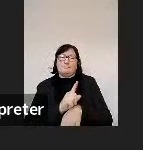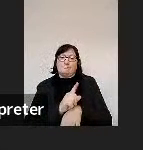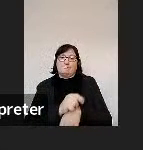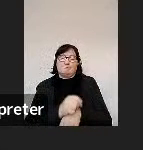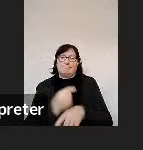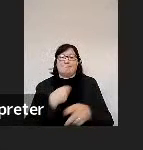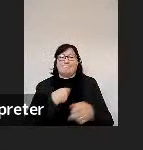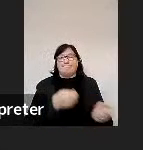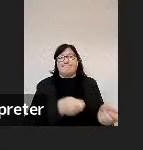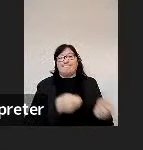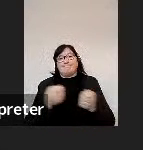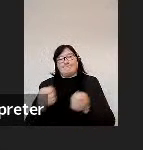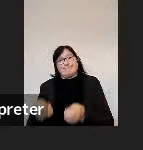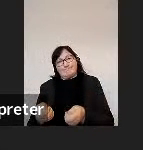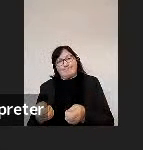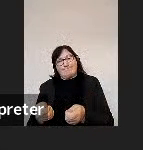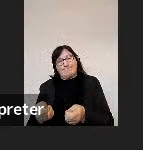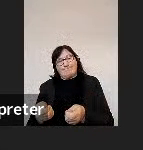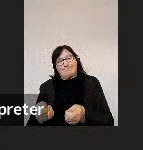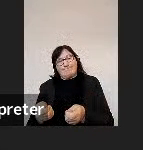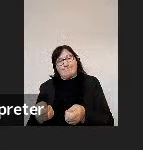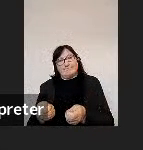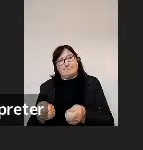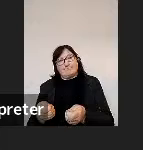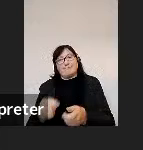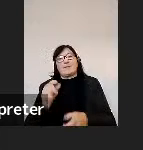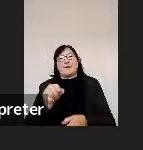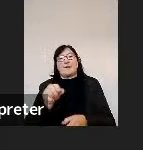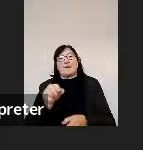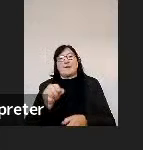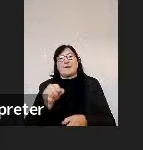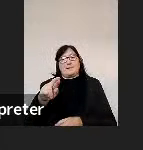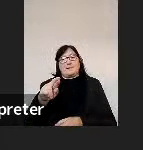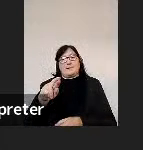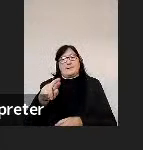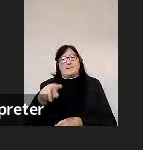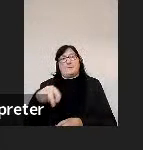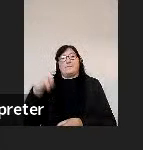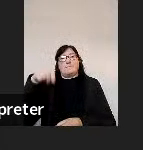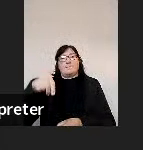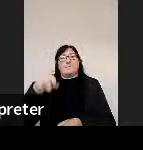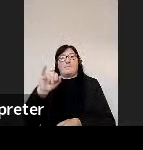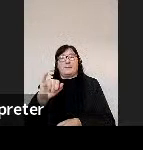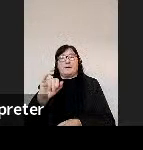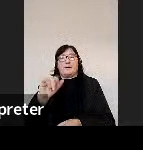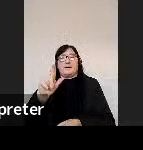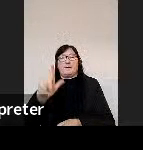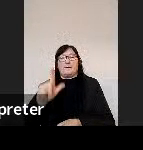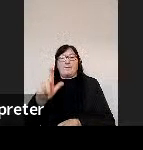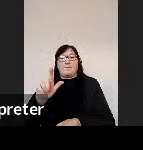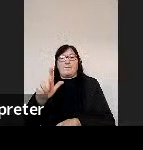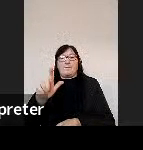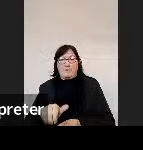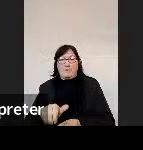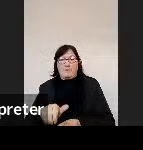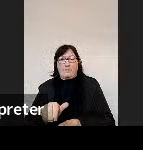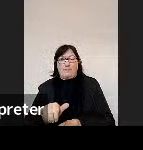colleague, Mr. Deshan Pillay. Over to you, Mr. Pillay. I thank you.